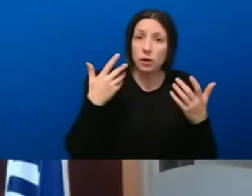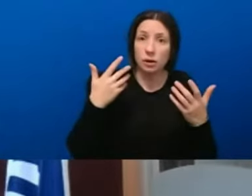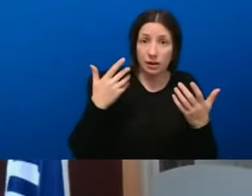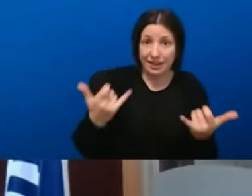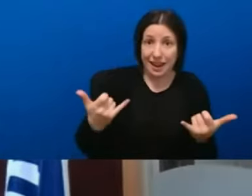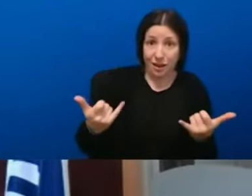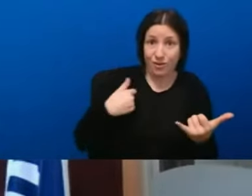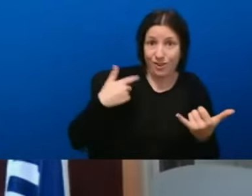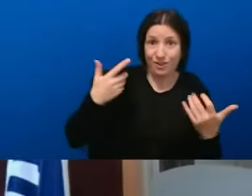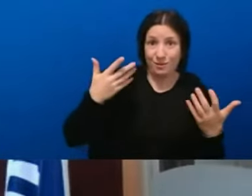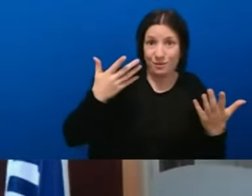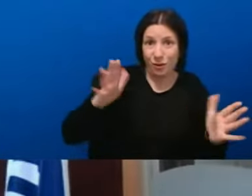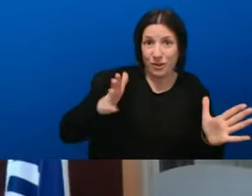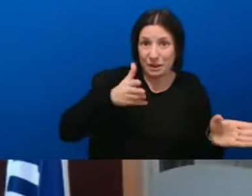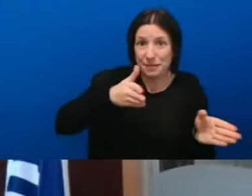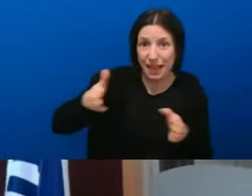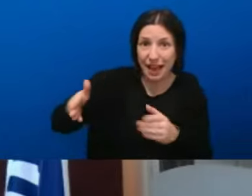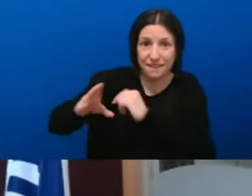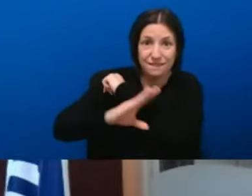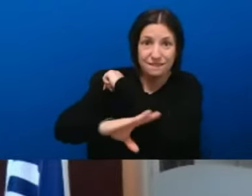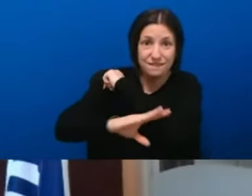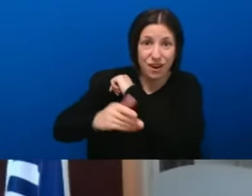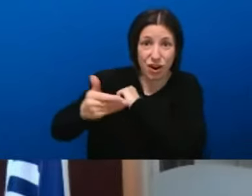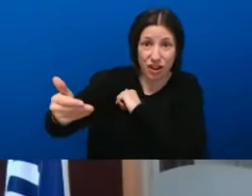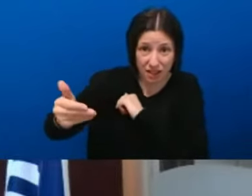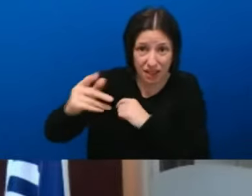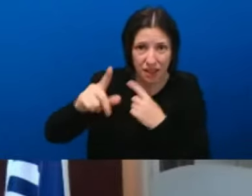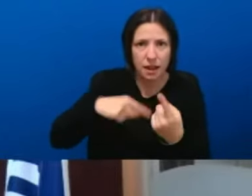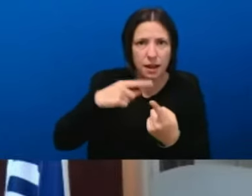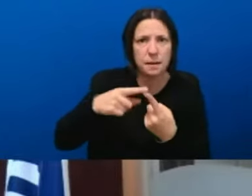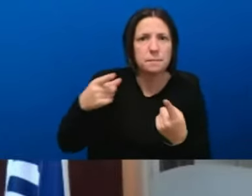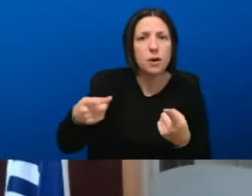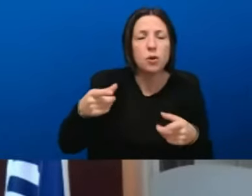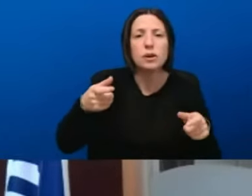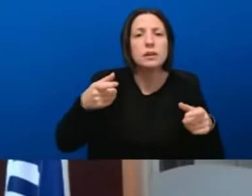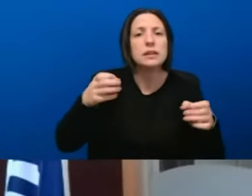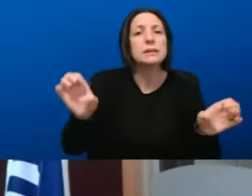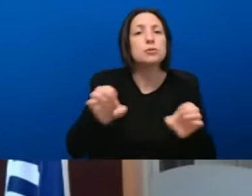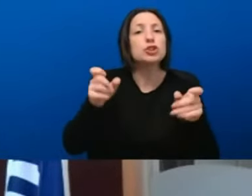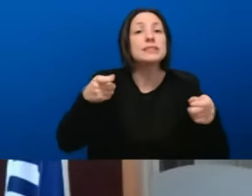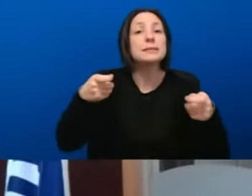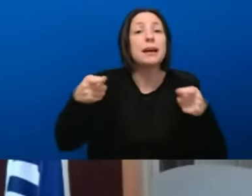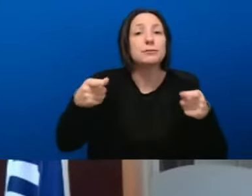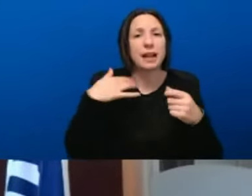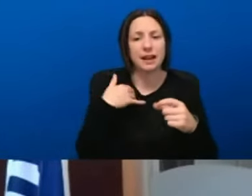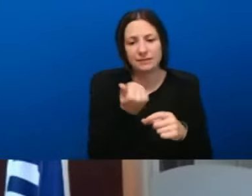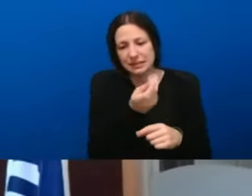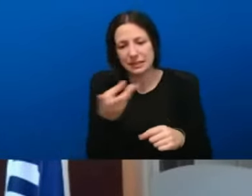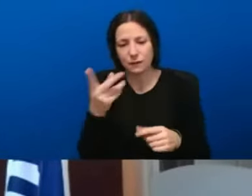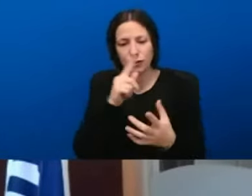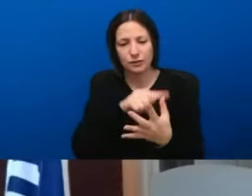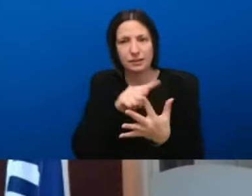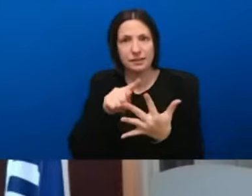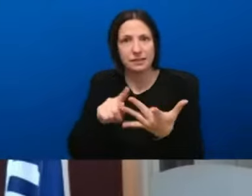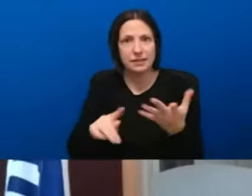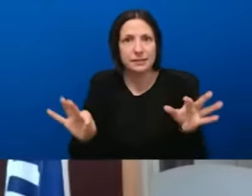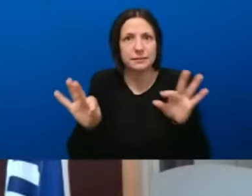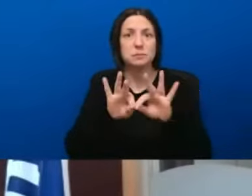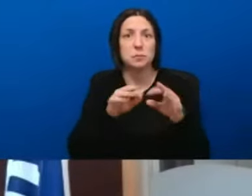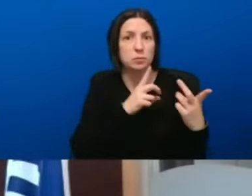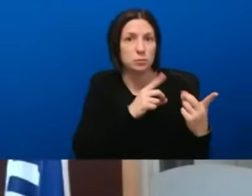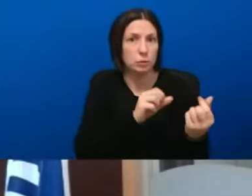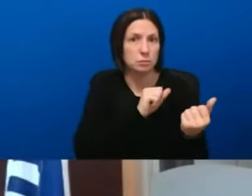we're already starting to plan out what the fall is going to look like, specifically around really the other pillars of emergency management. So